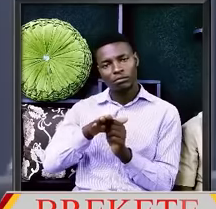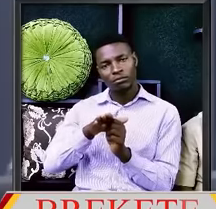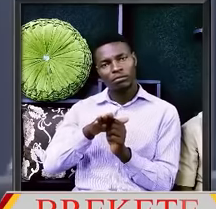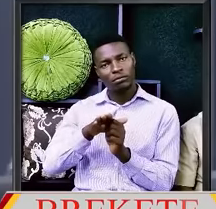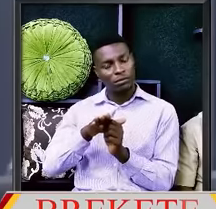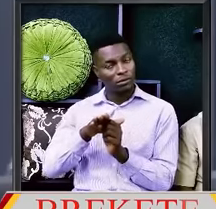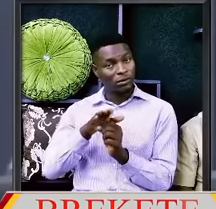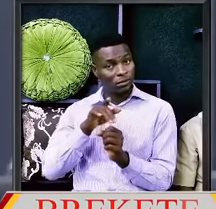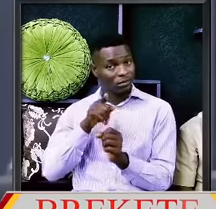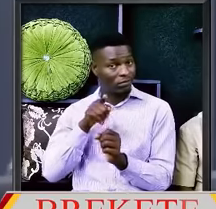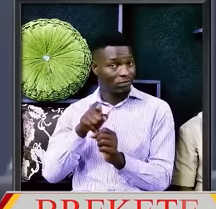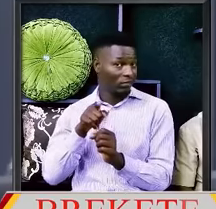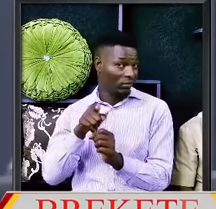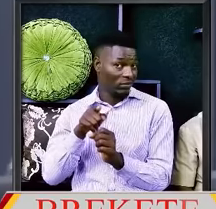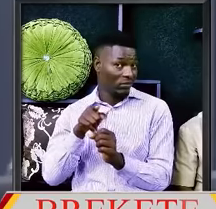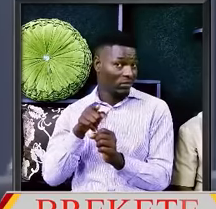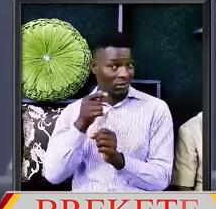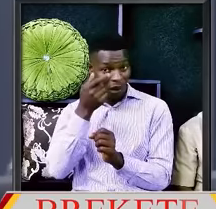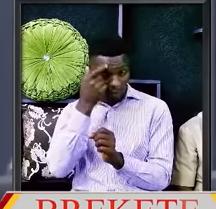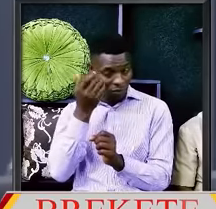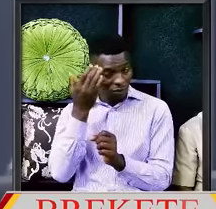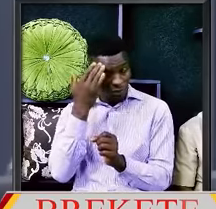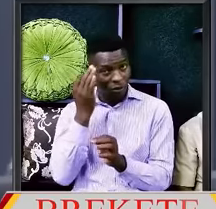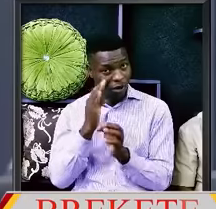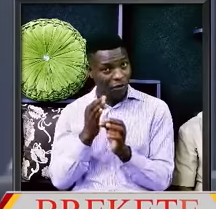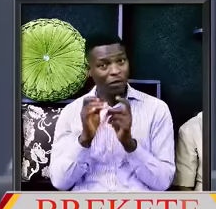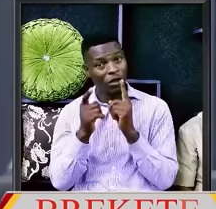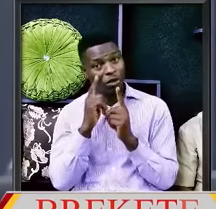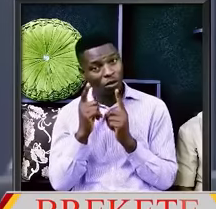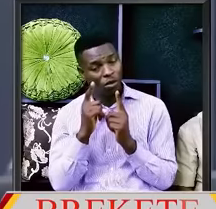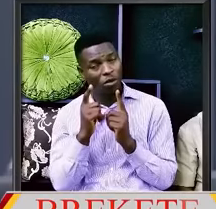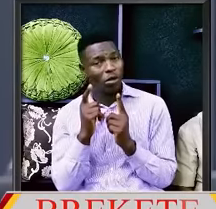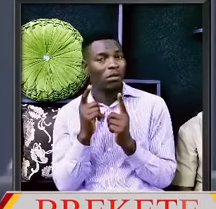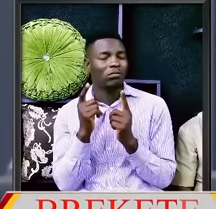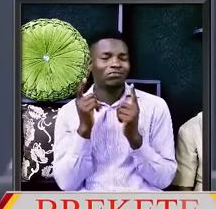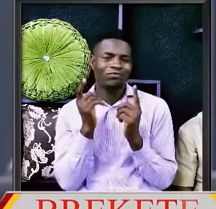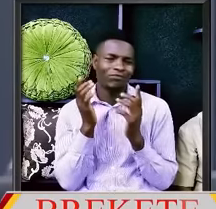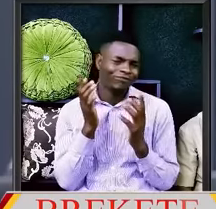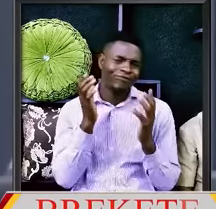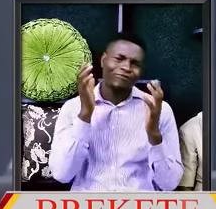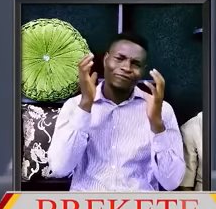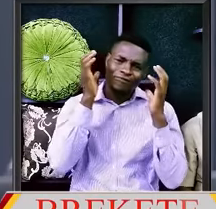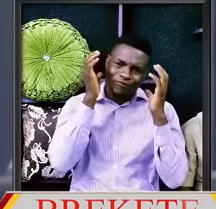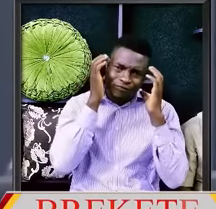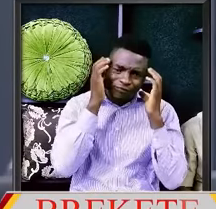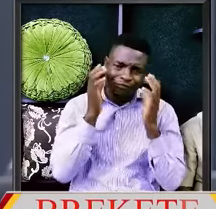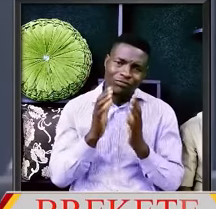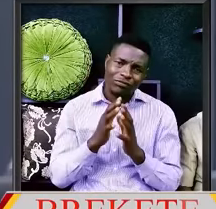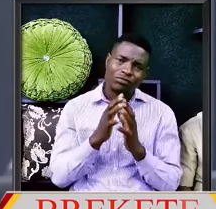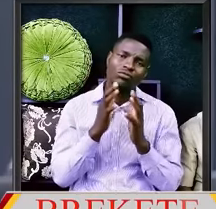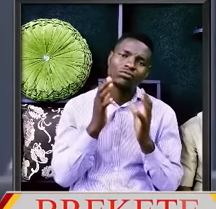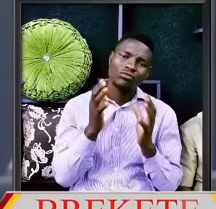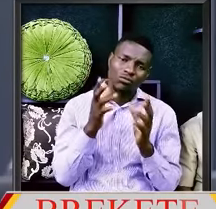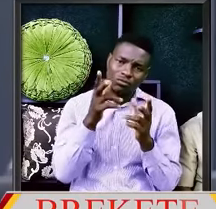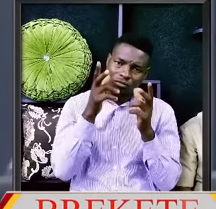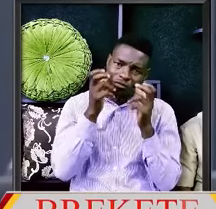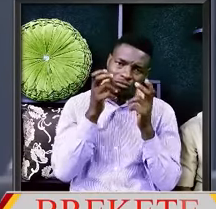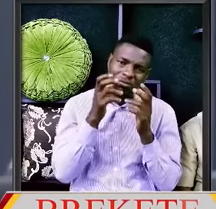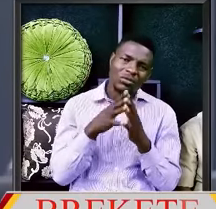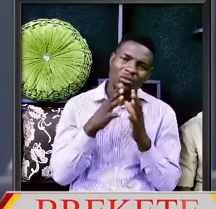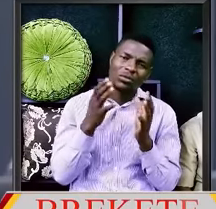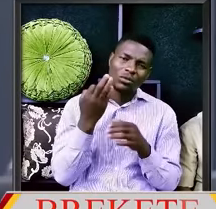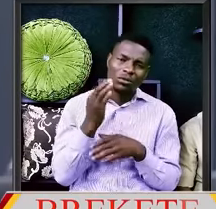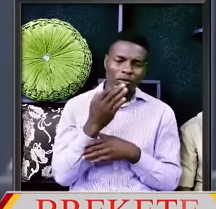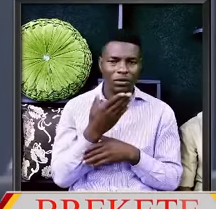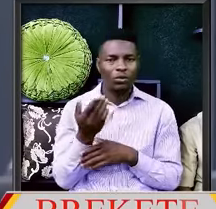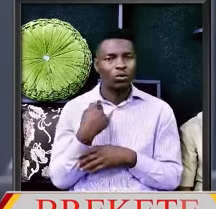know that if they talk, the air will blow. We need crime to come to Abuja. We need Spain to come to